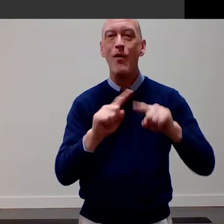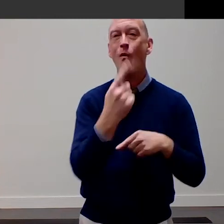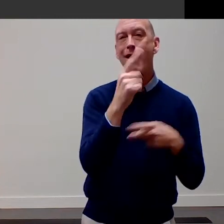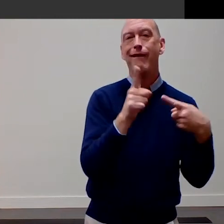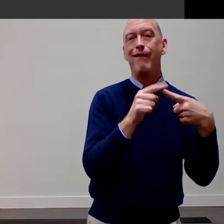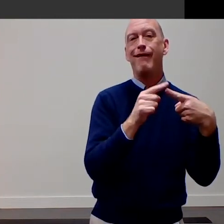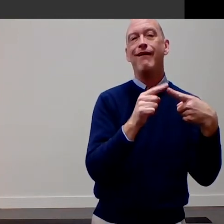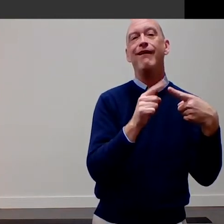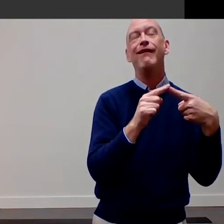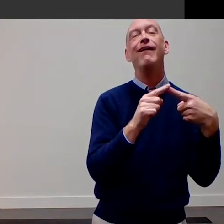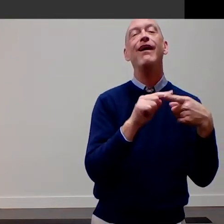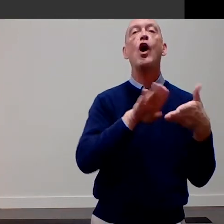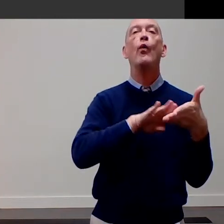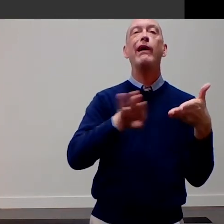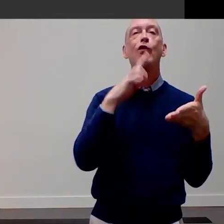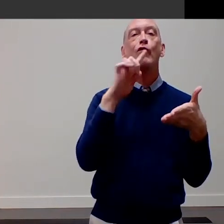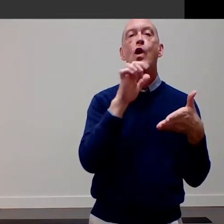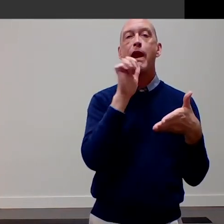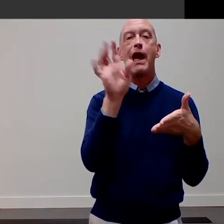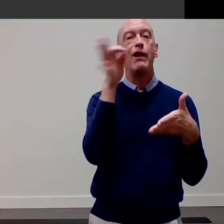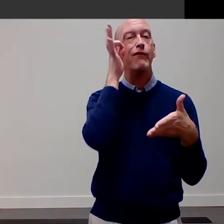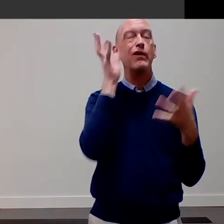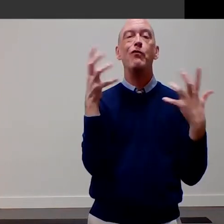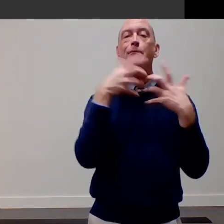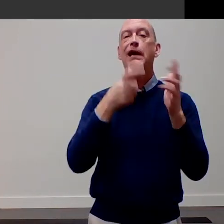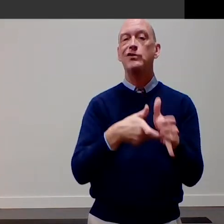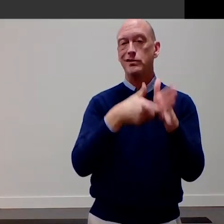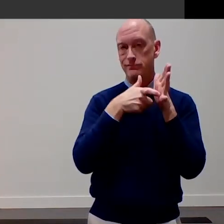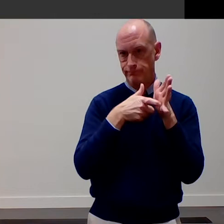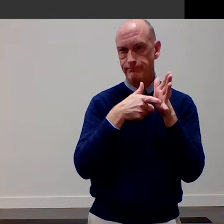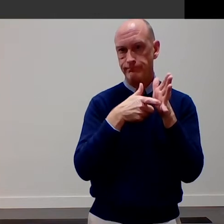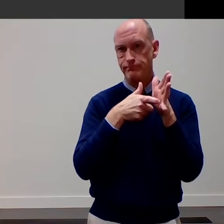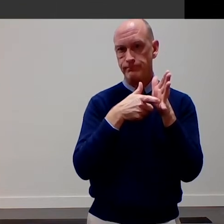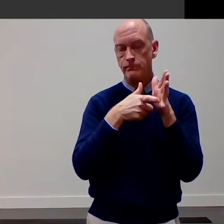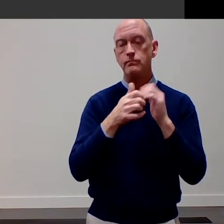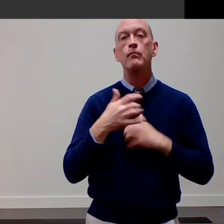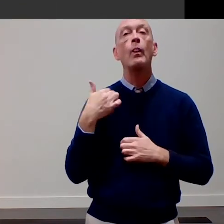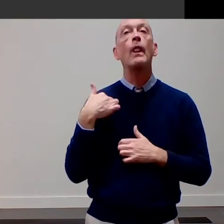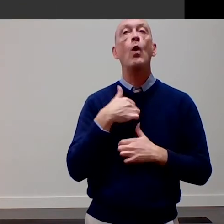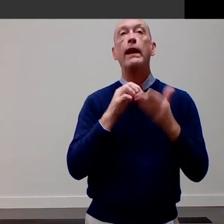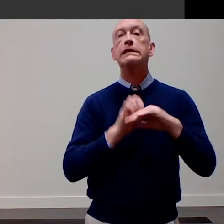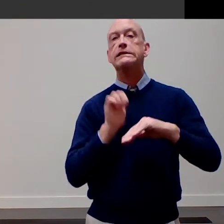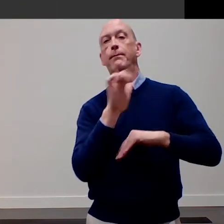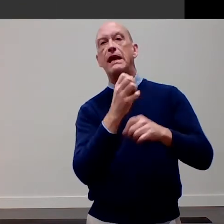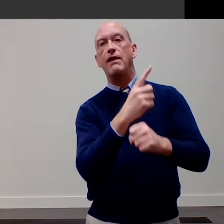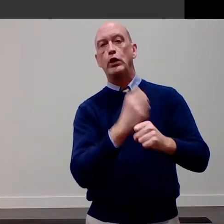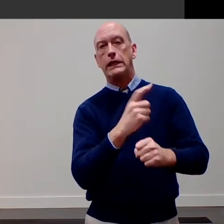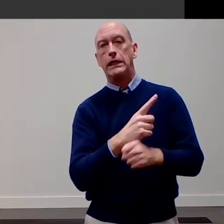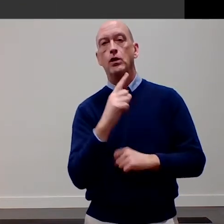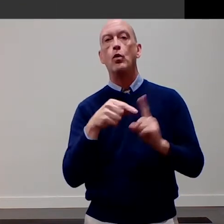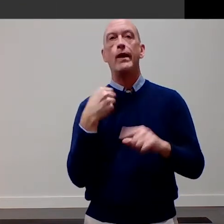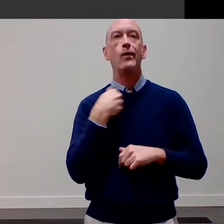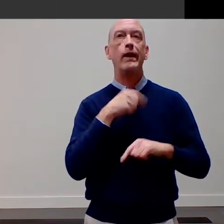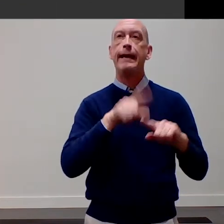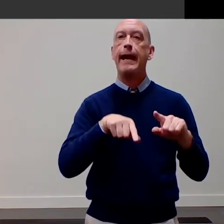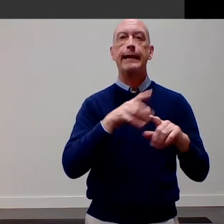a waiver for our non-federal match requirement. We submit that annually when we are not able